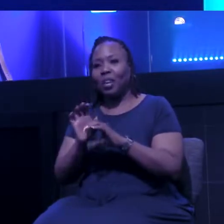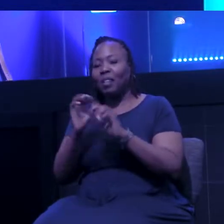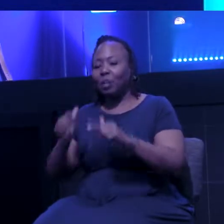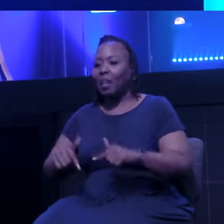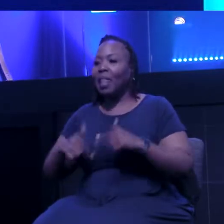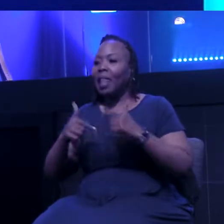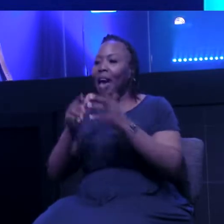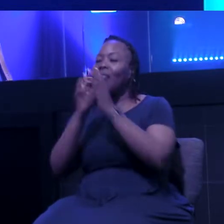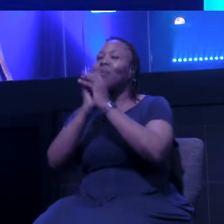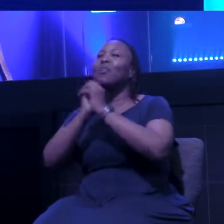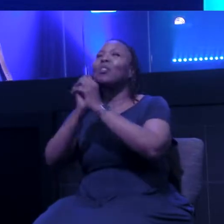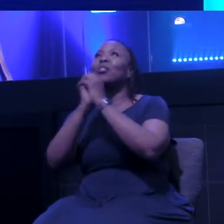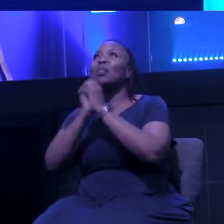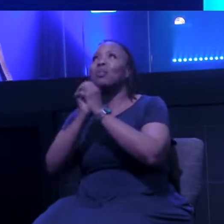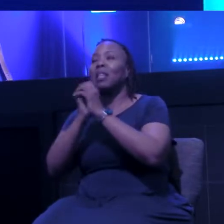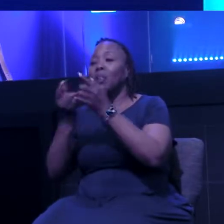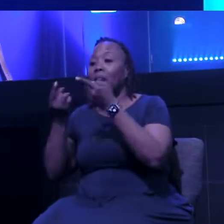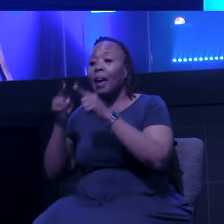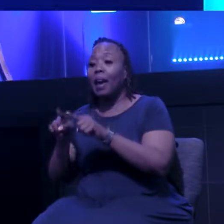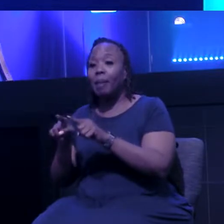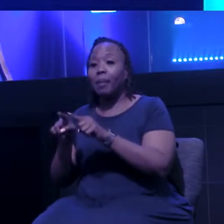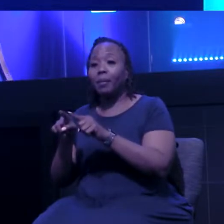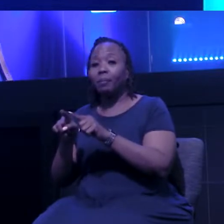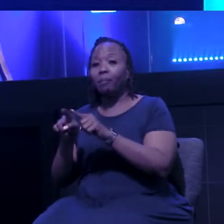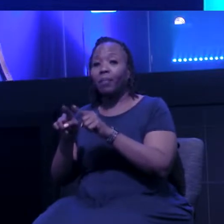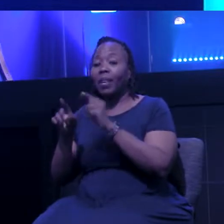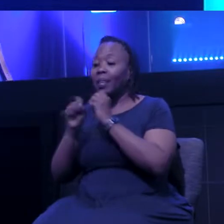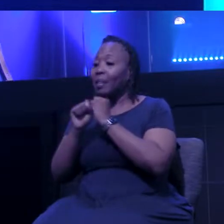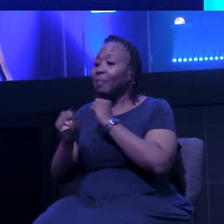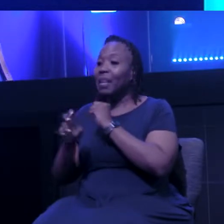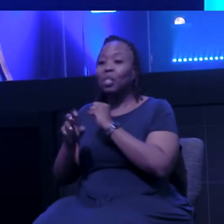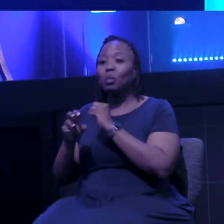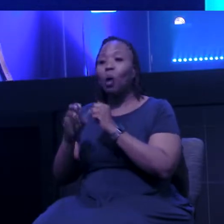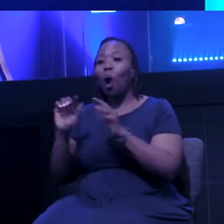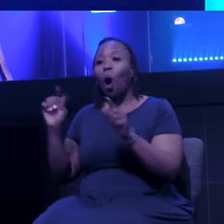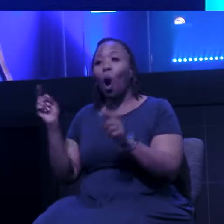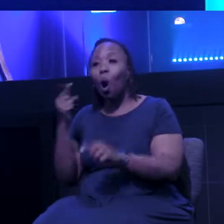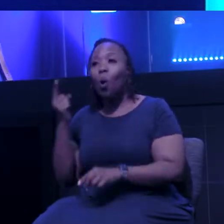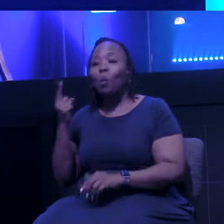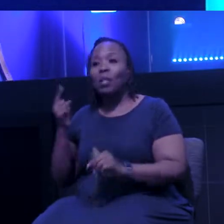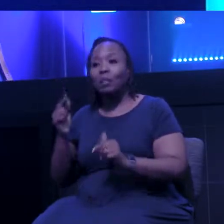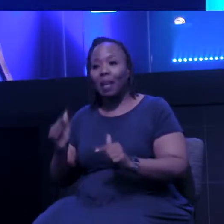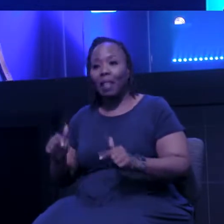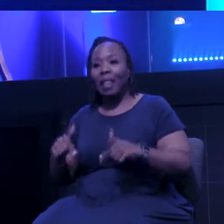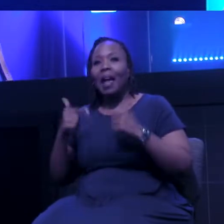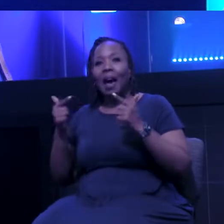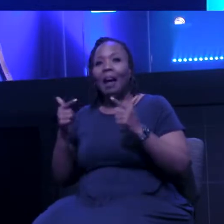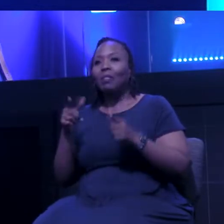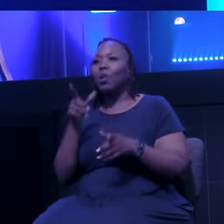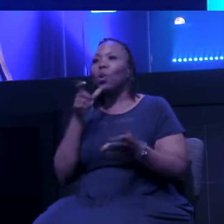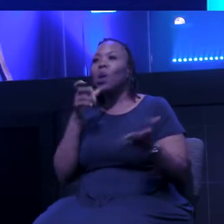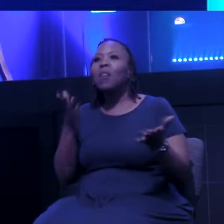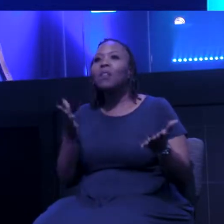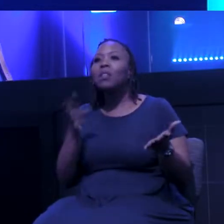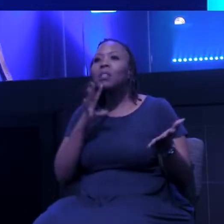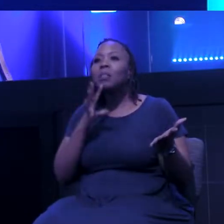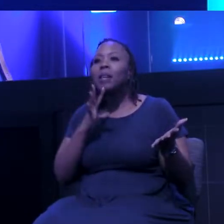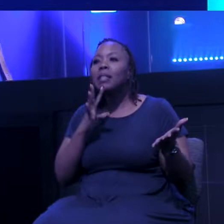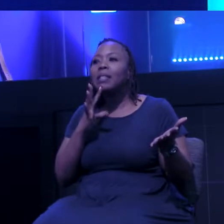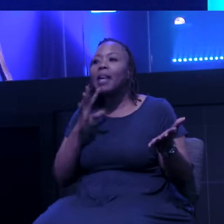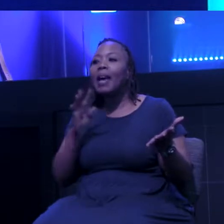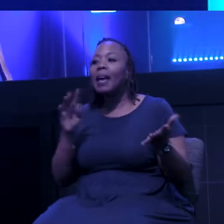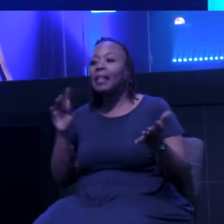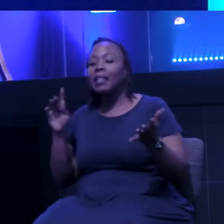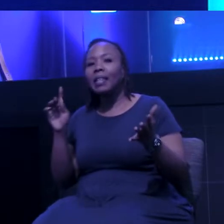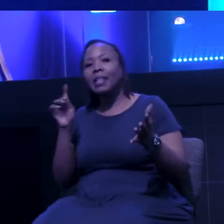happen at Pompano Beach. Yes. The message will always be live streamed. So whoever speaks at Tamarack, the